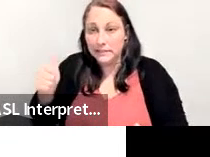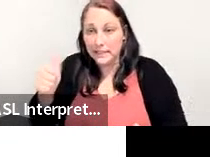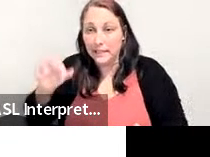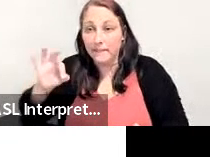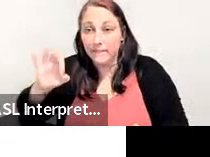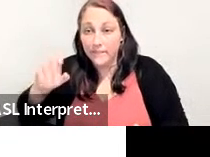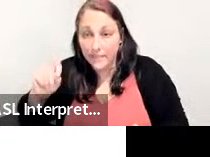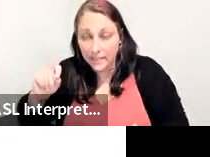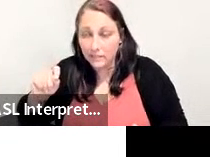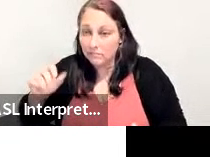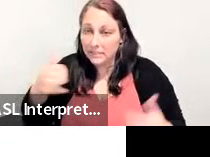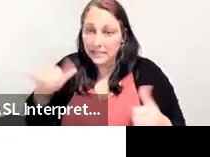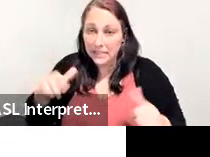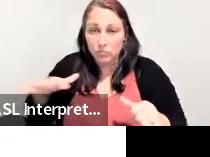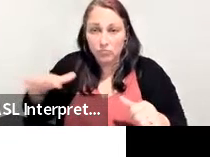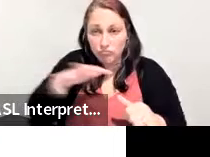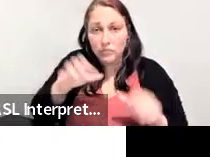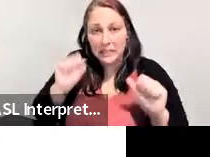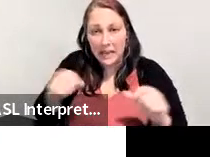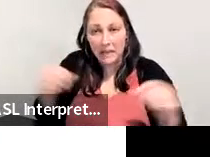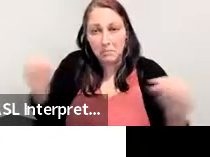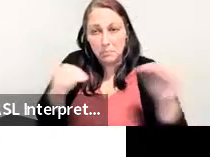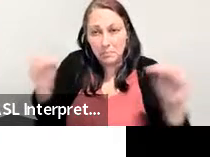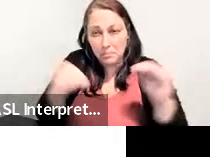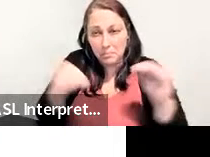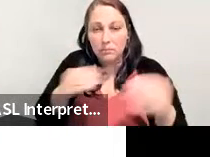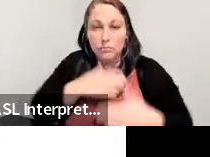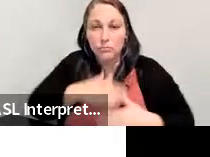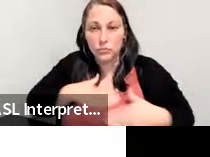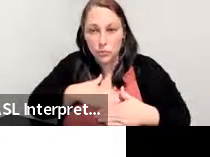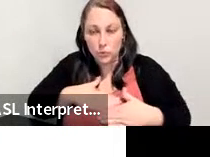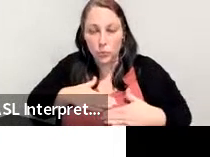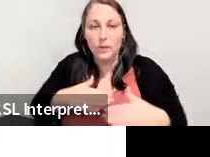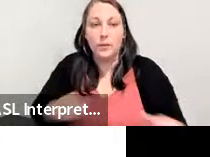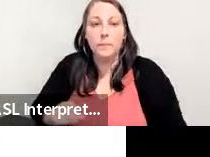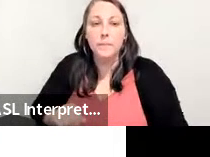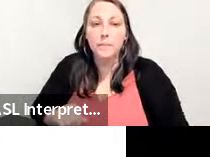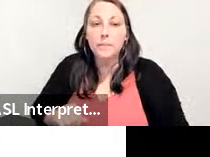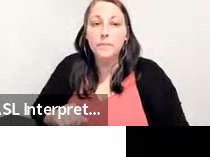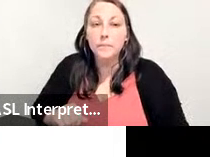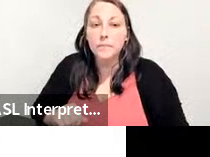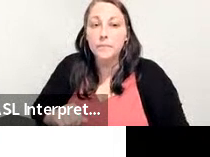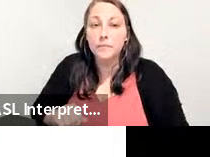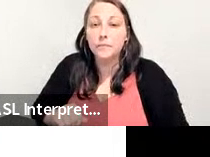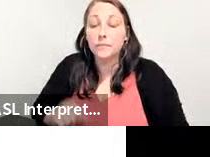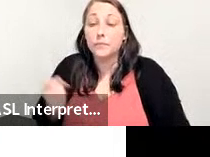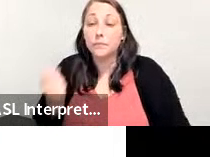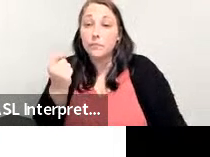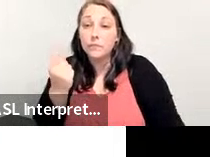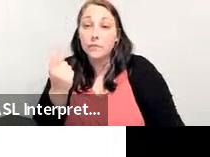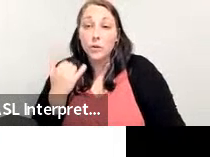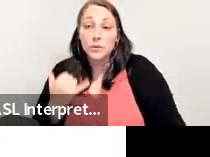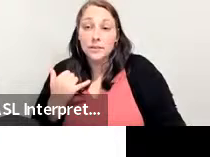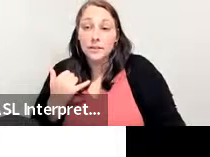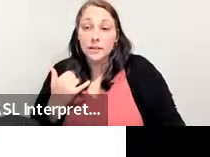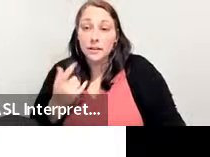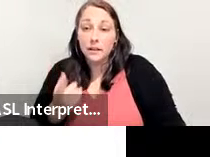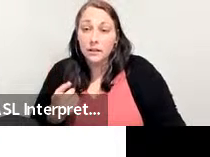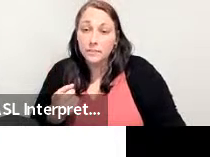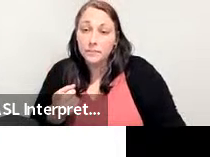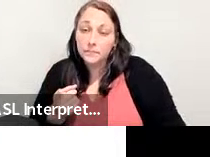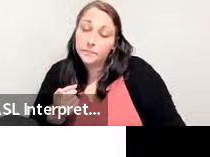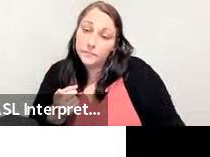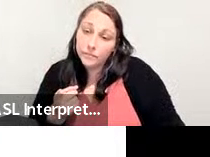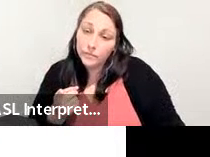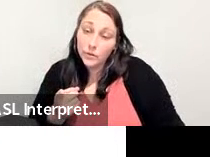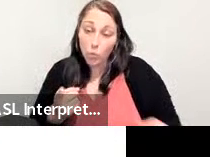will be hearing, it seems like it's sort of solo up the hill today, but there's the property just across